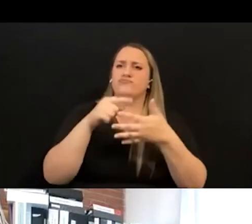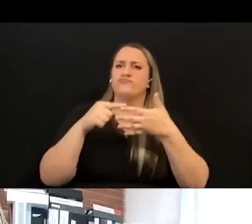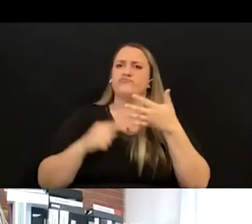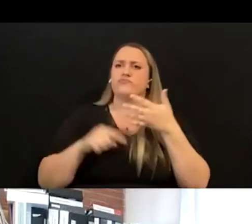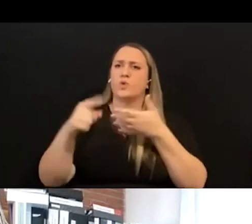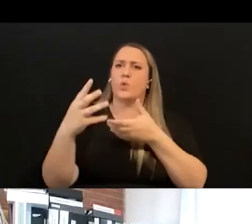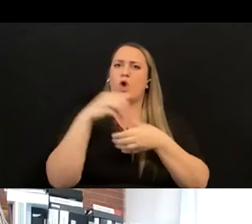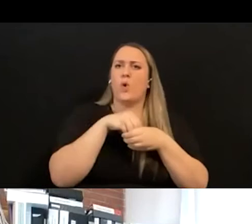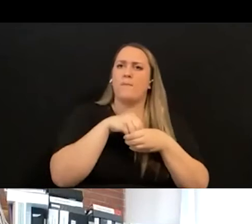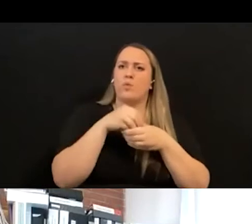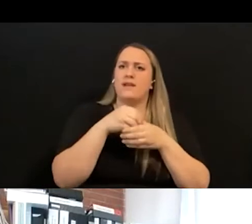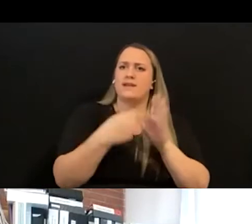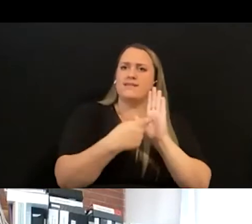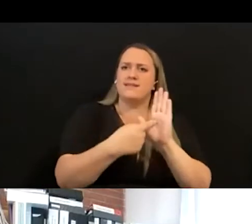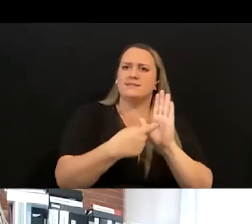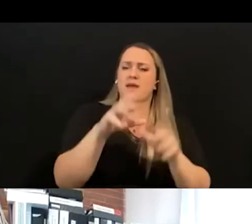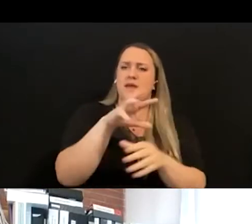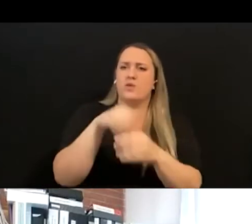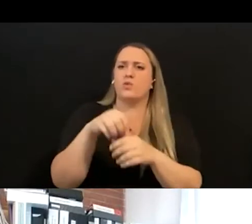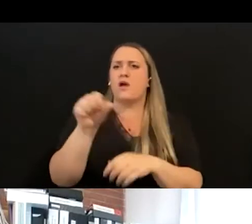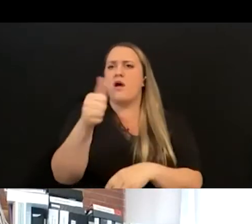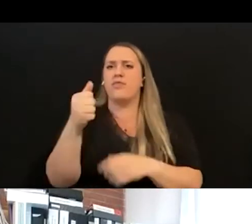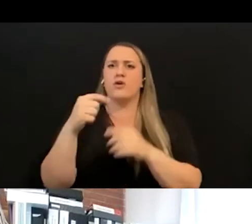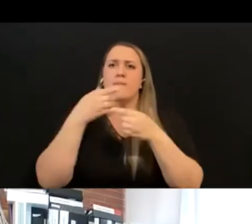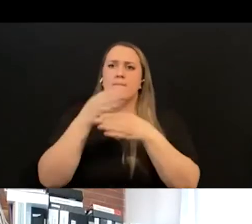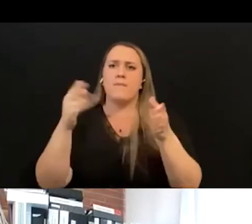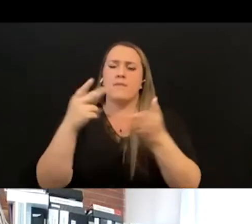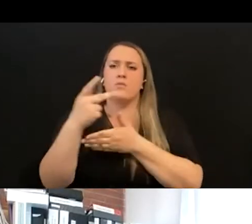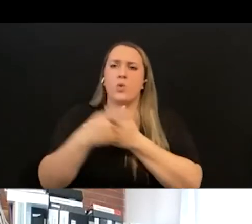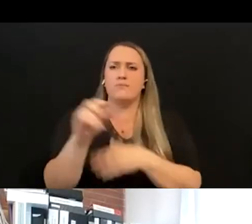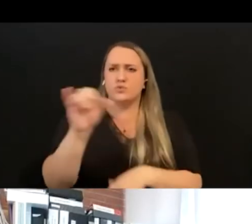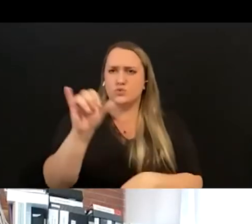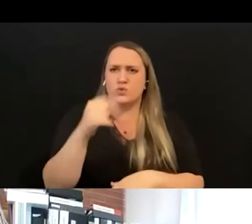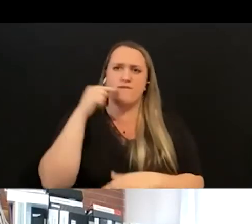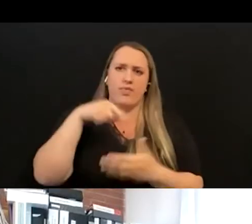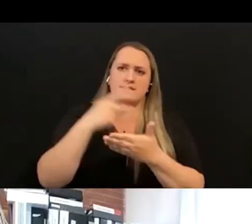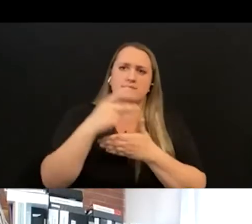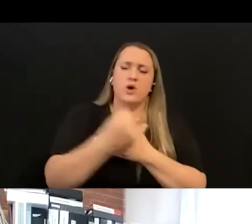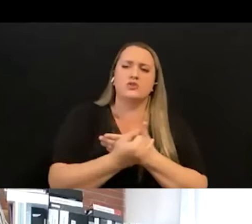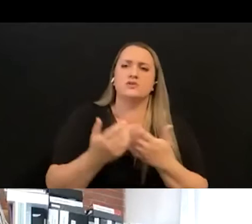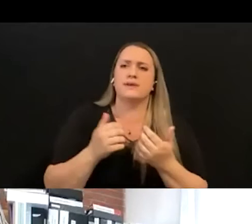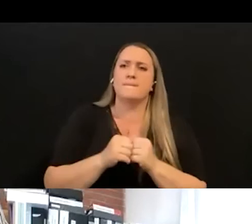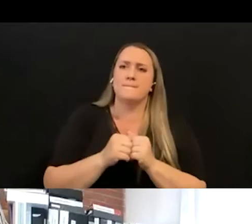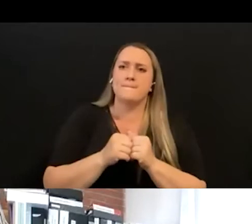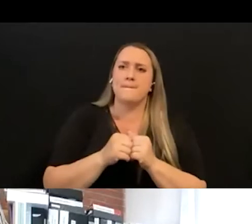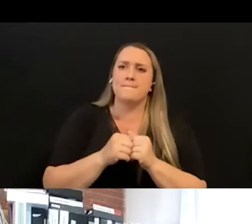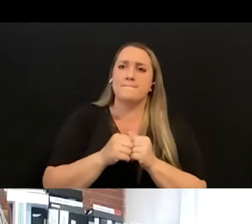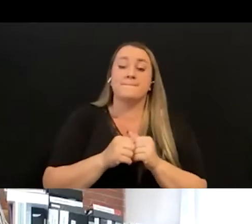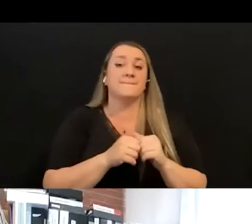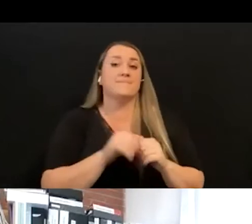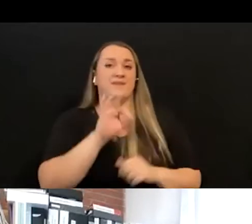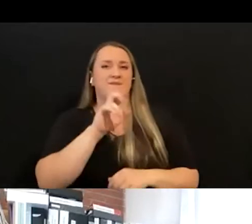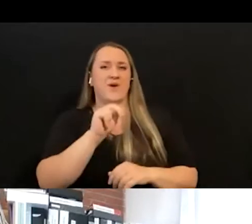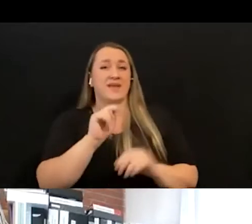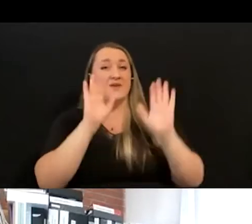exhibit, as well as other public programs for this project? Great. Thank